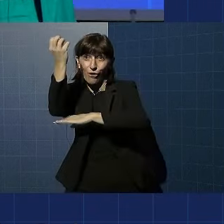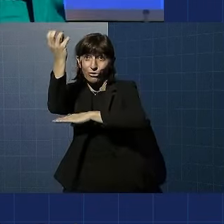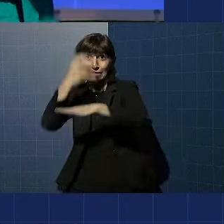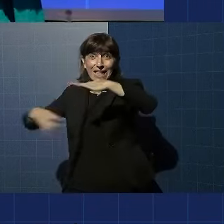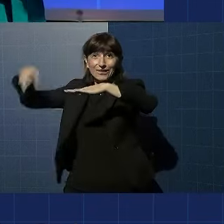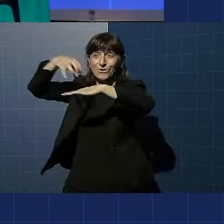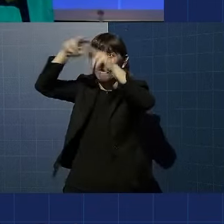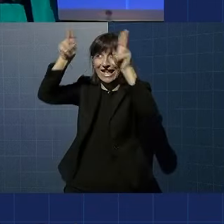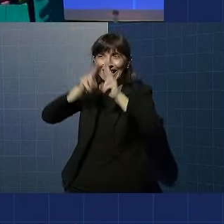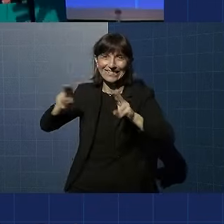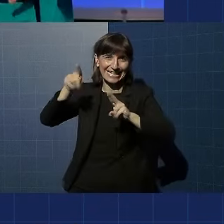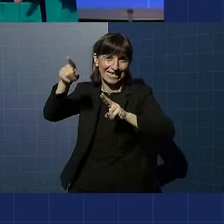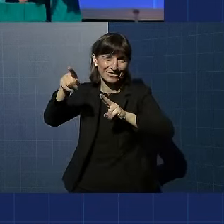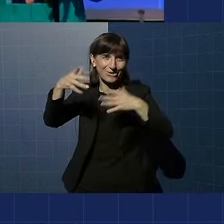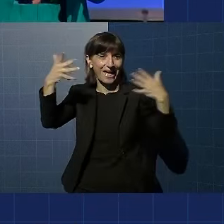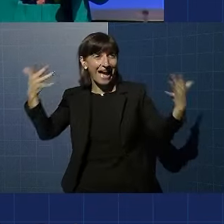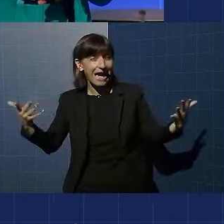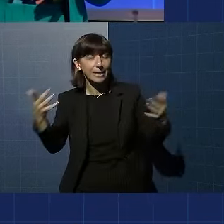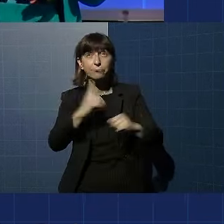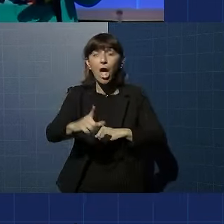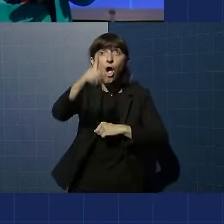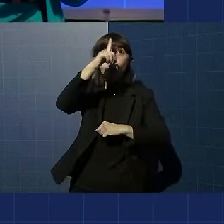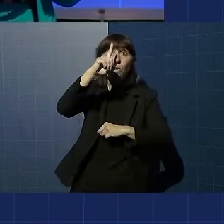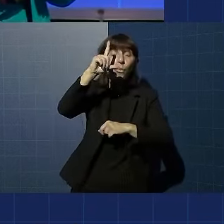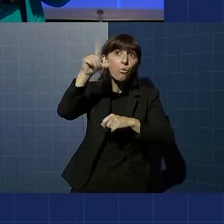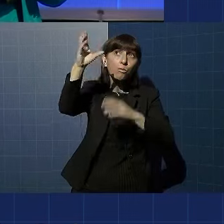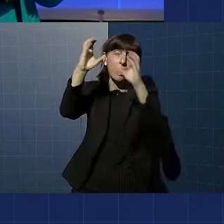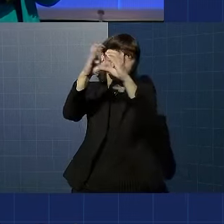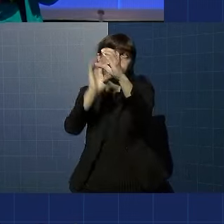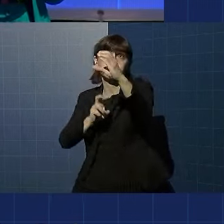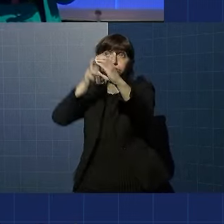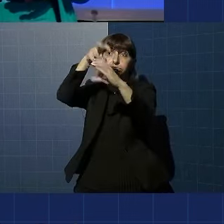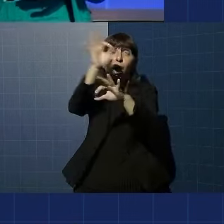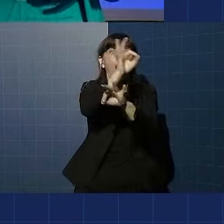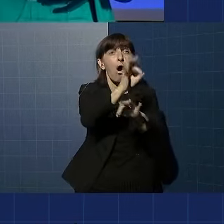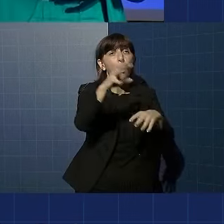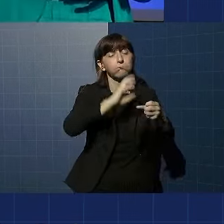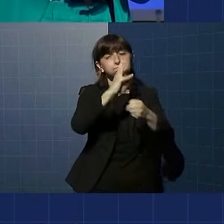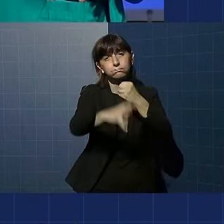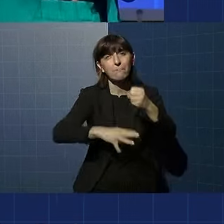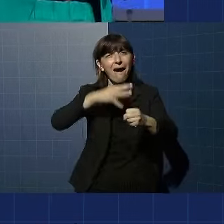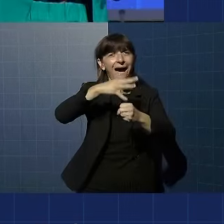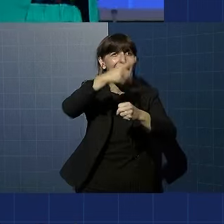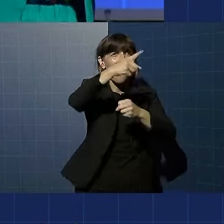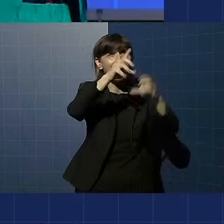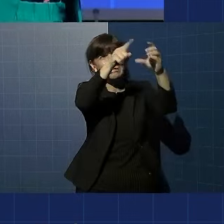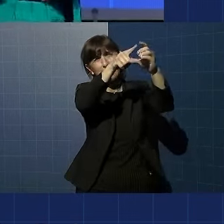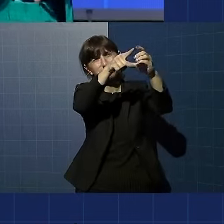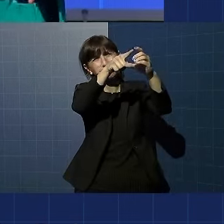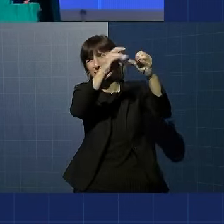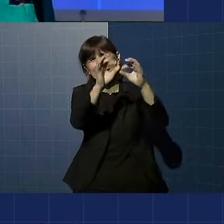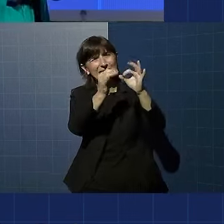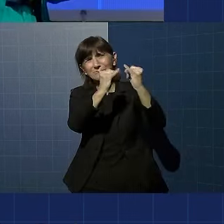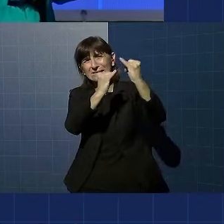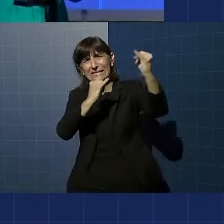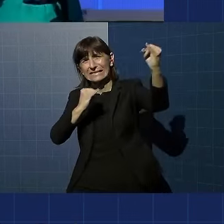The distance will be huge. Astronauts will be more than 200 million kilometers away if we go to Mars, and there will be a huge impact